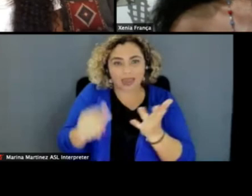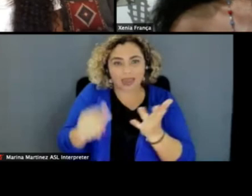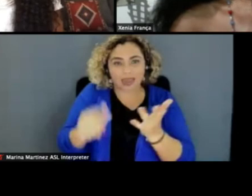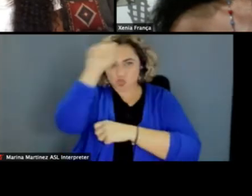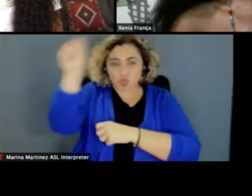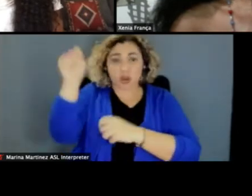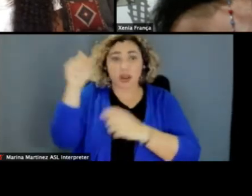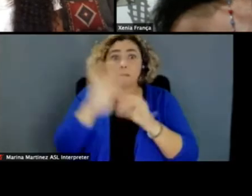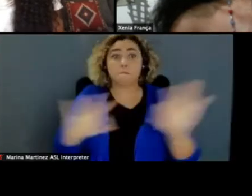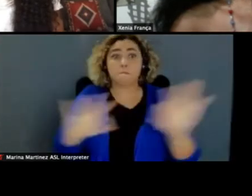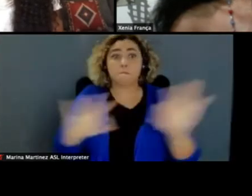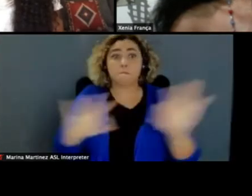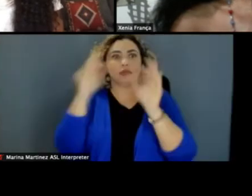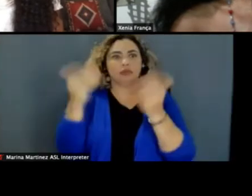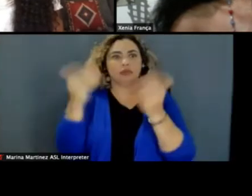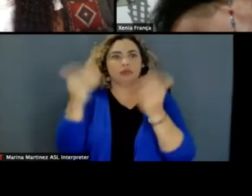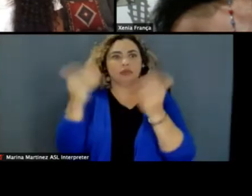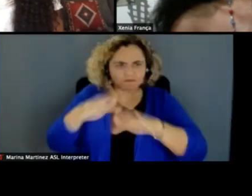important,